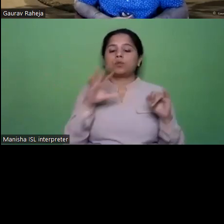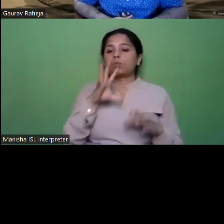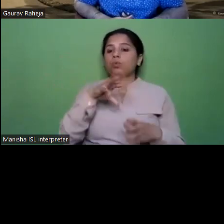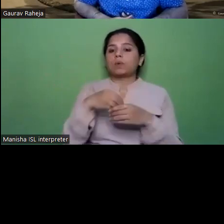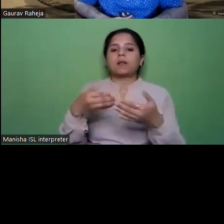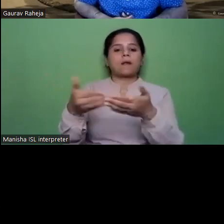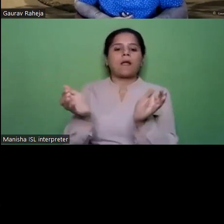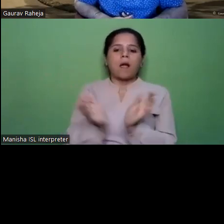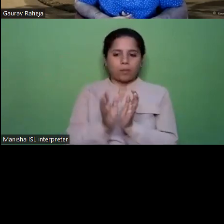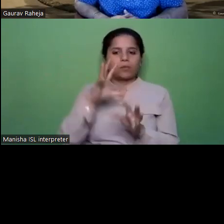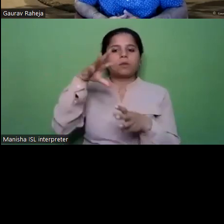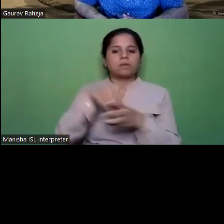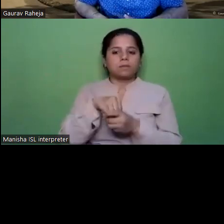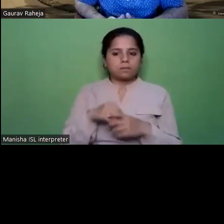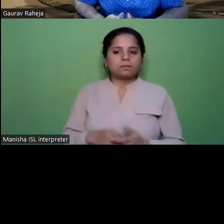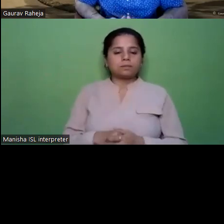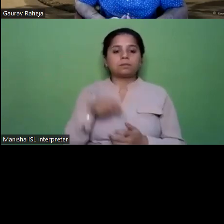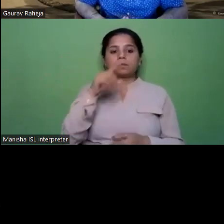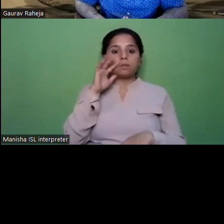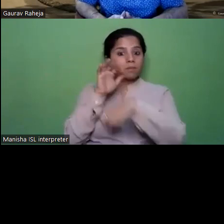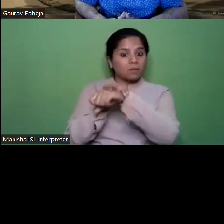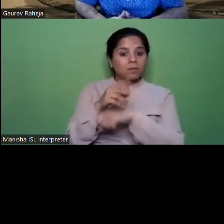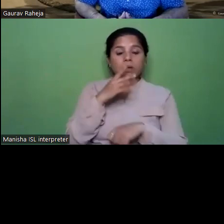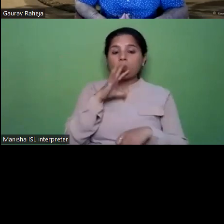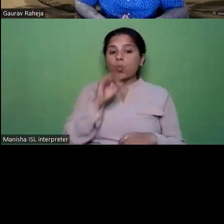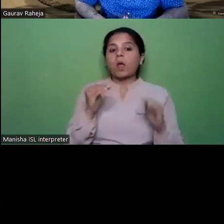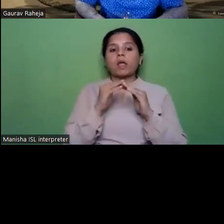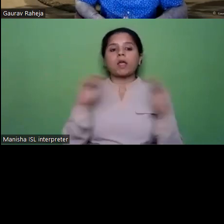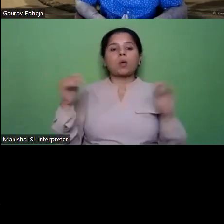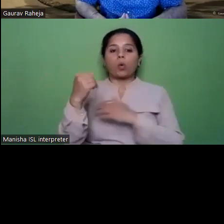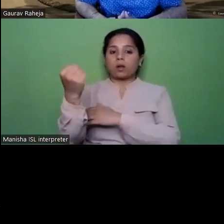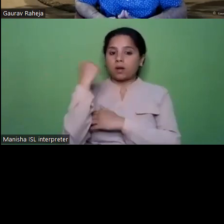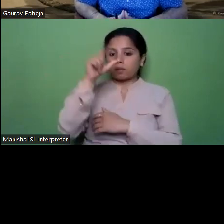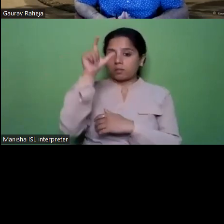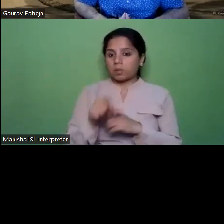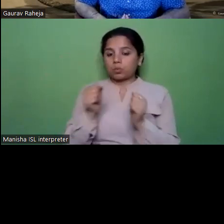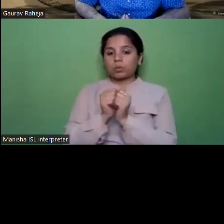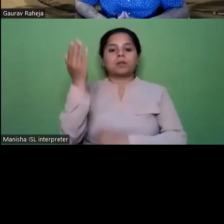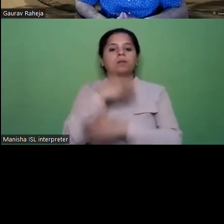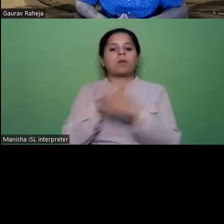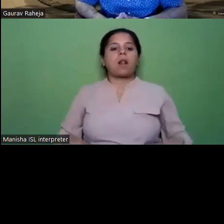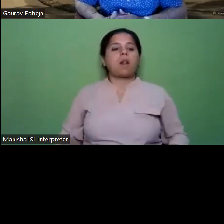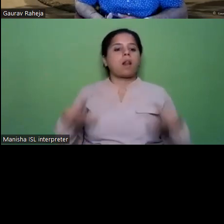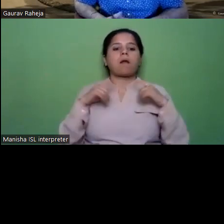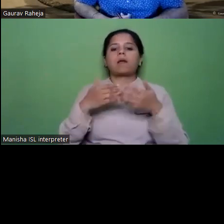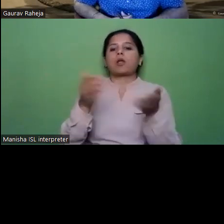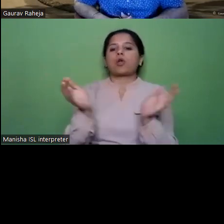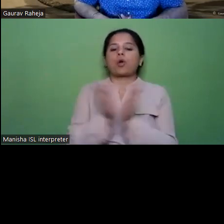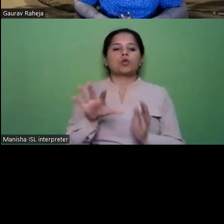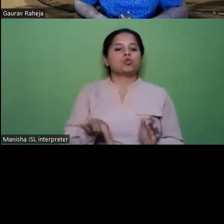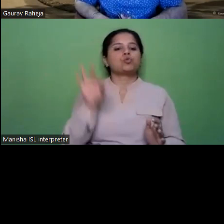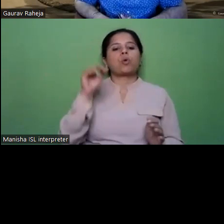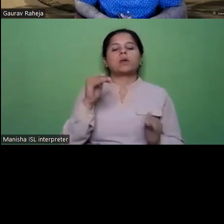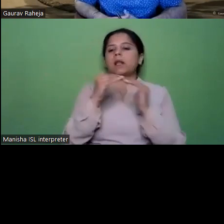community. To recognize the equal right of all persons with disabilities to live in community with choices equal to